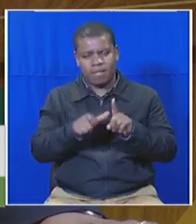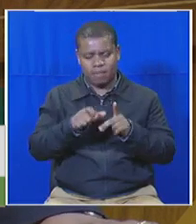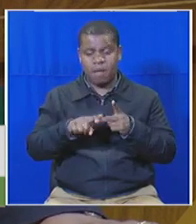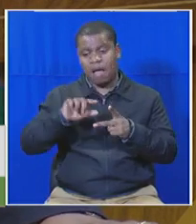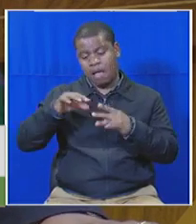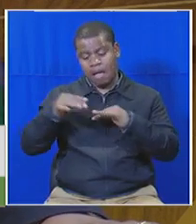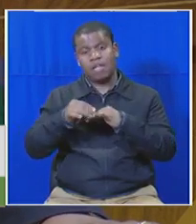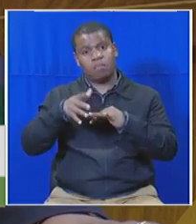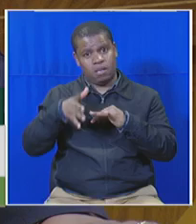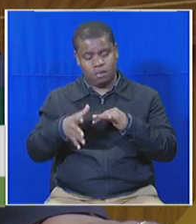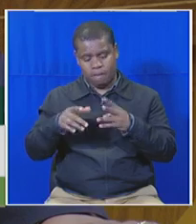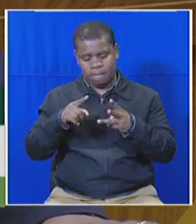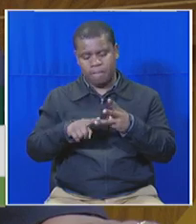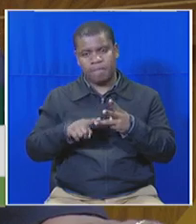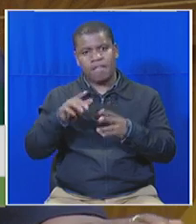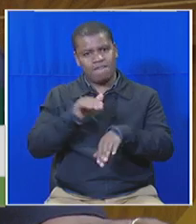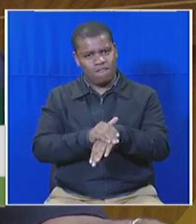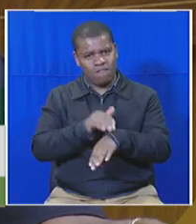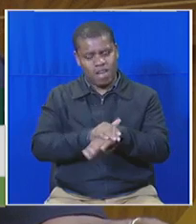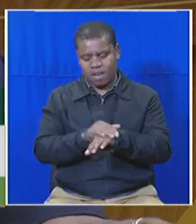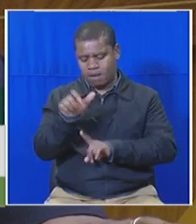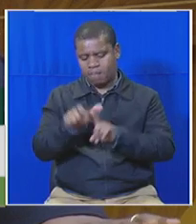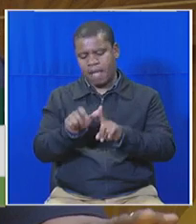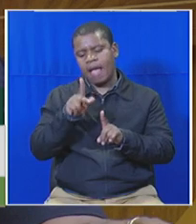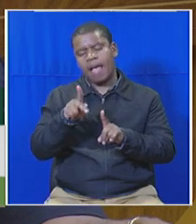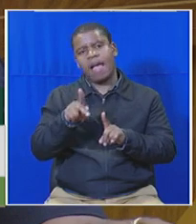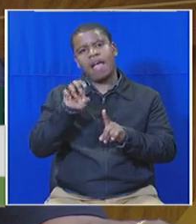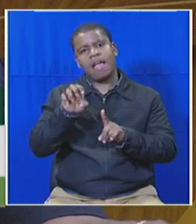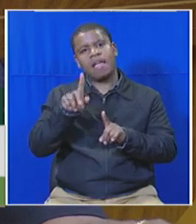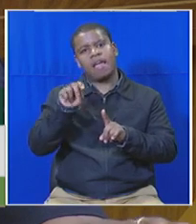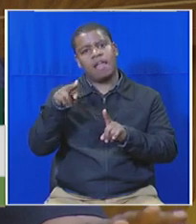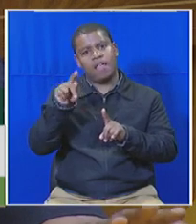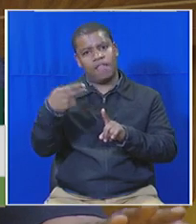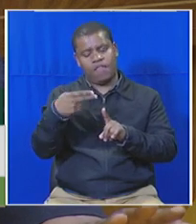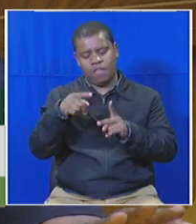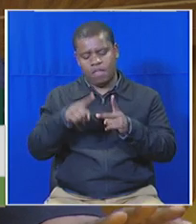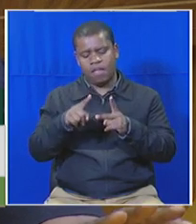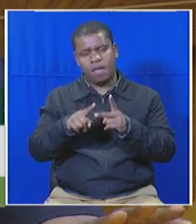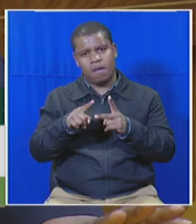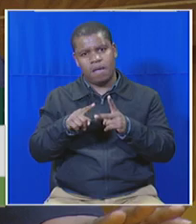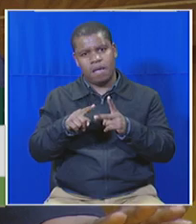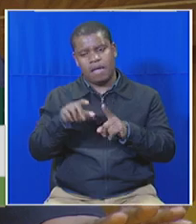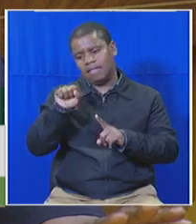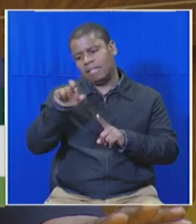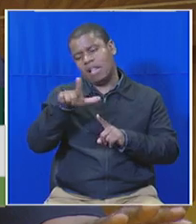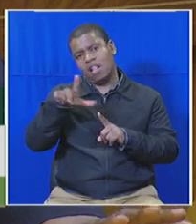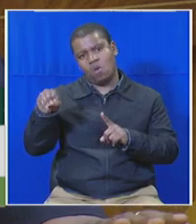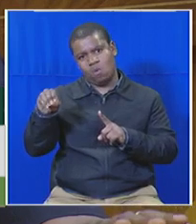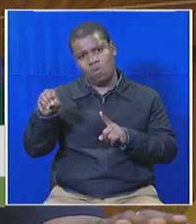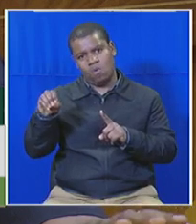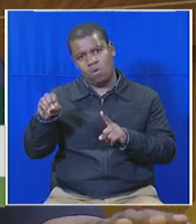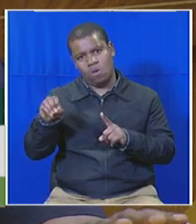and a friend, Kenneth Sililo Mobu. Kenneth was born in Lusaka,